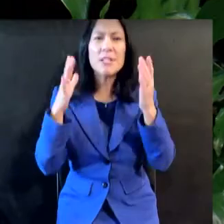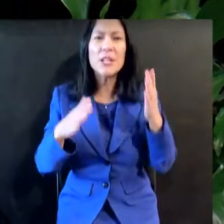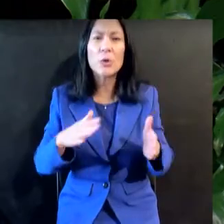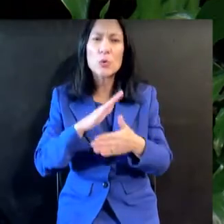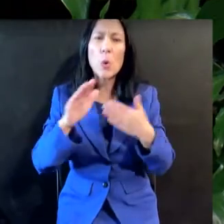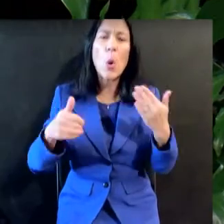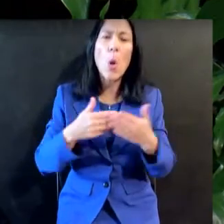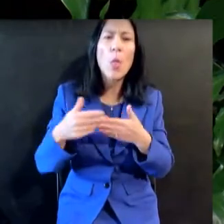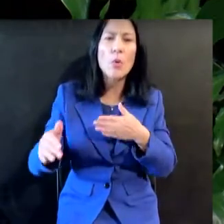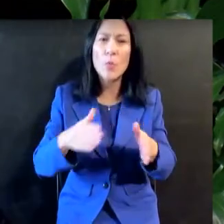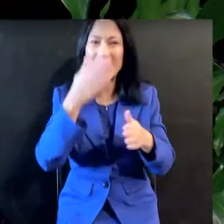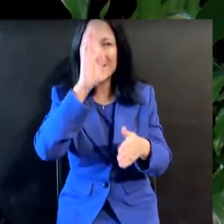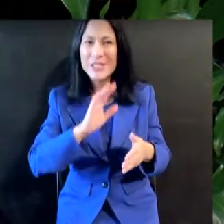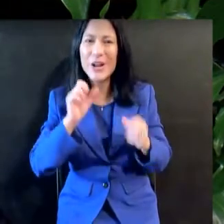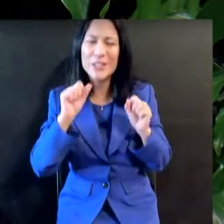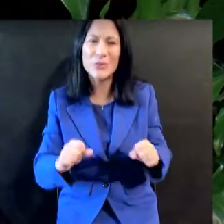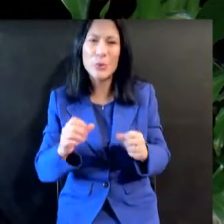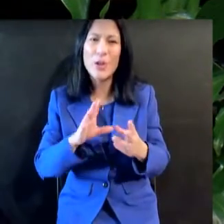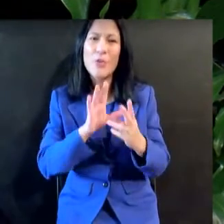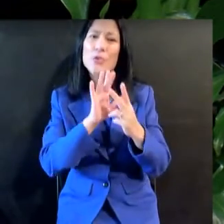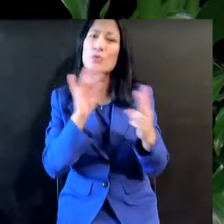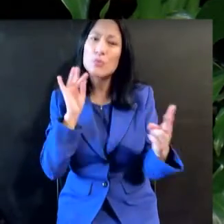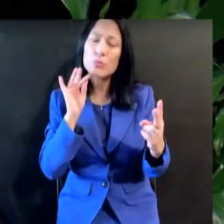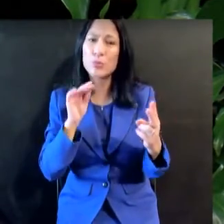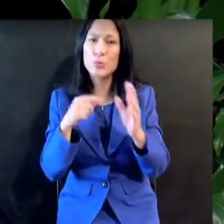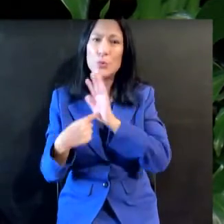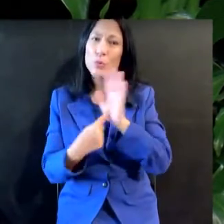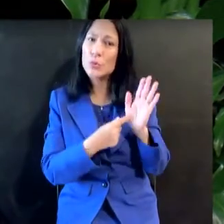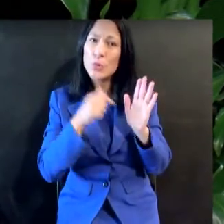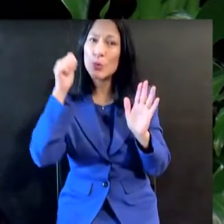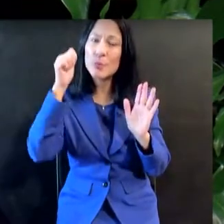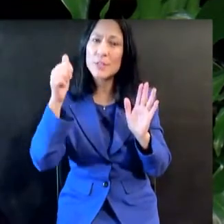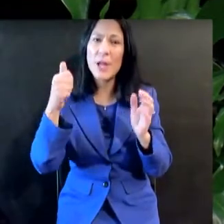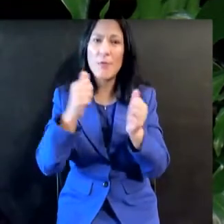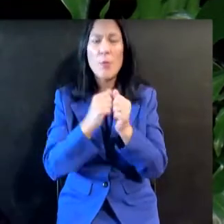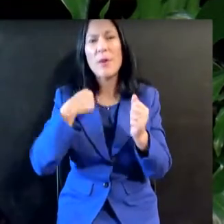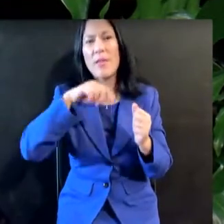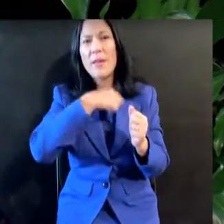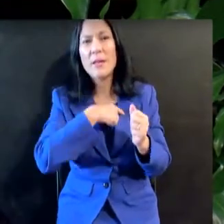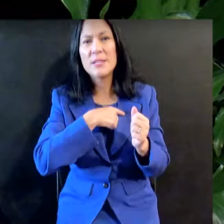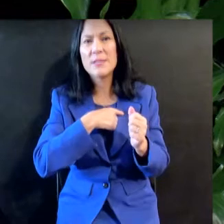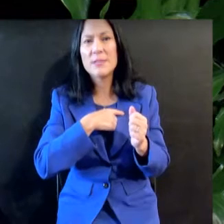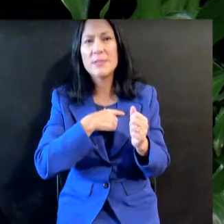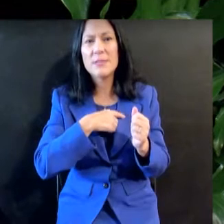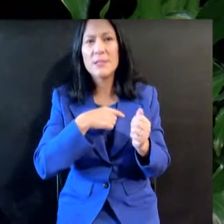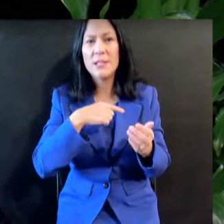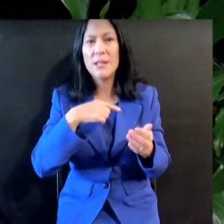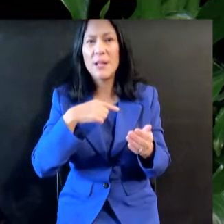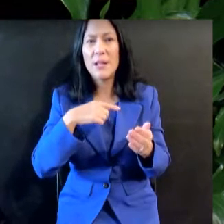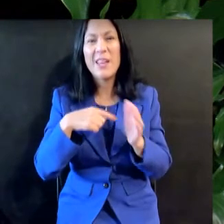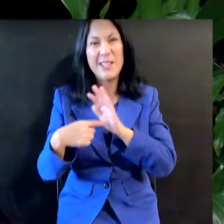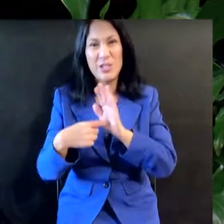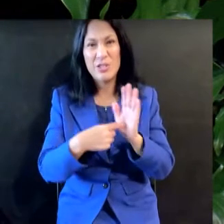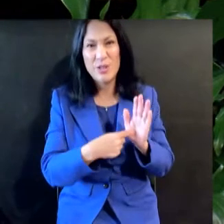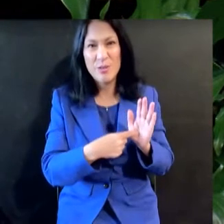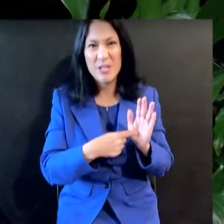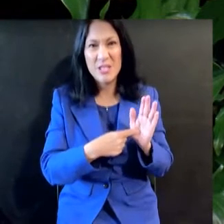would have chosen, could have chosen to show how God is with us, and this is the way God does